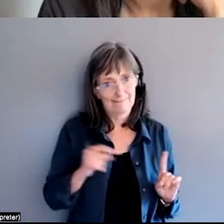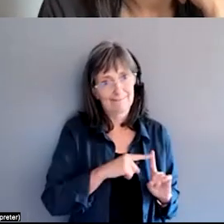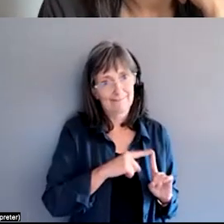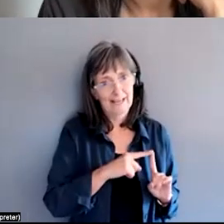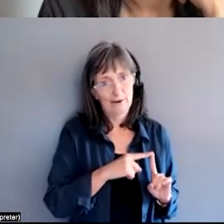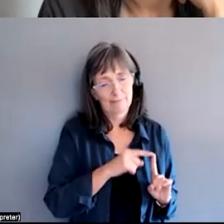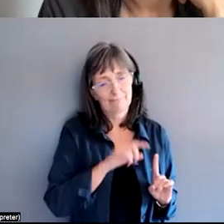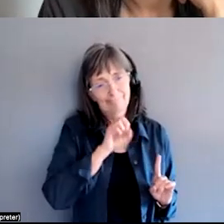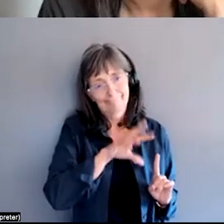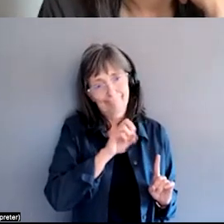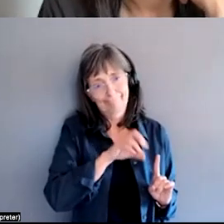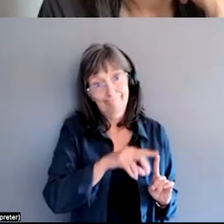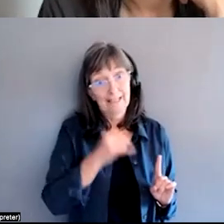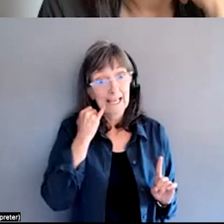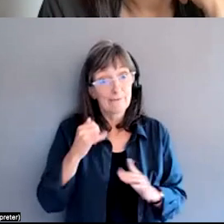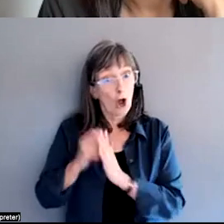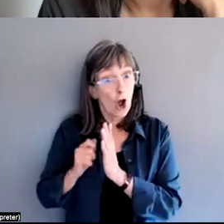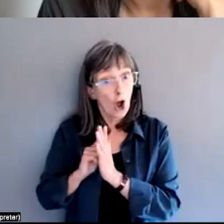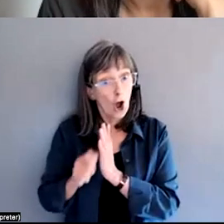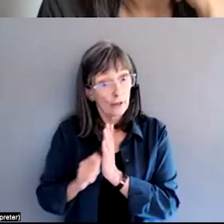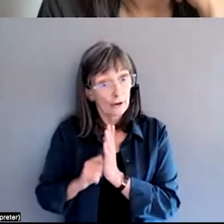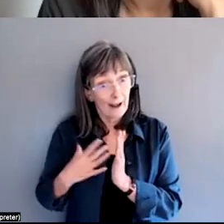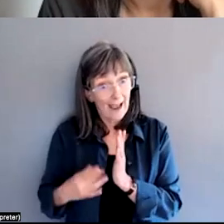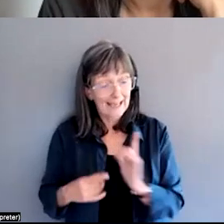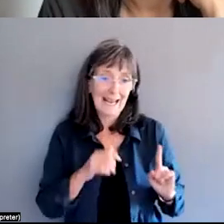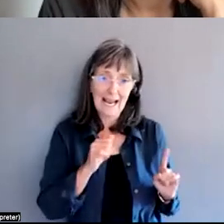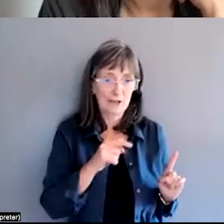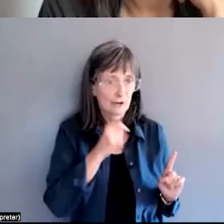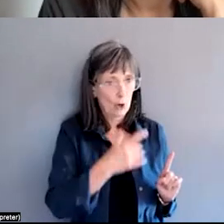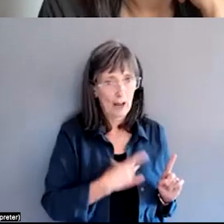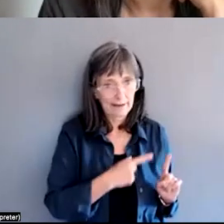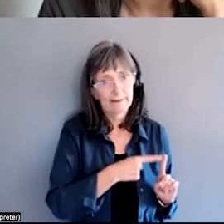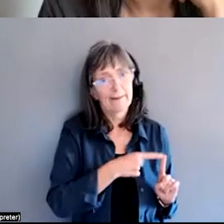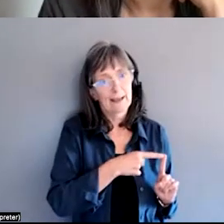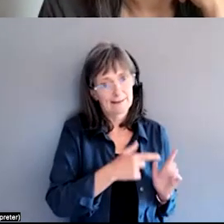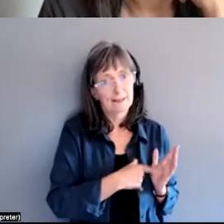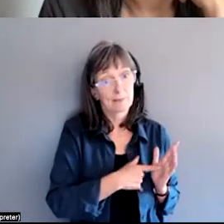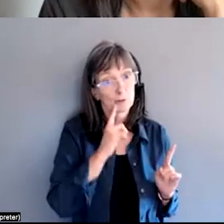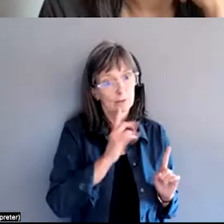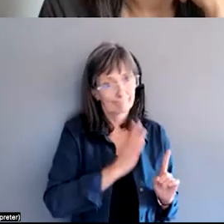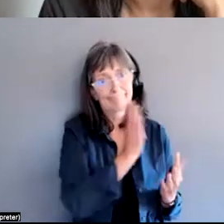the author likes it, but the agent doesn't, they may weigh in anyway, because some agents are like that.